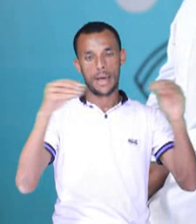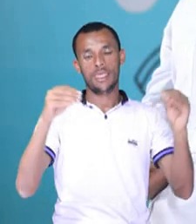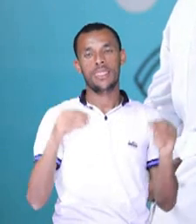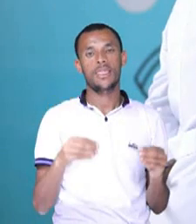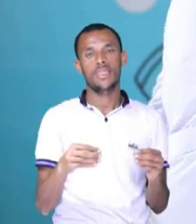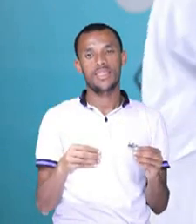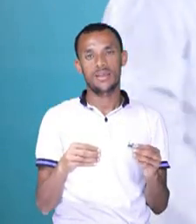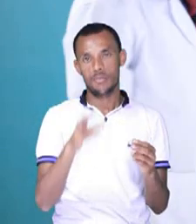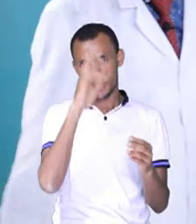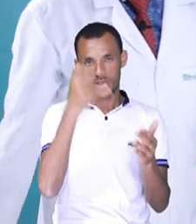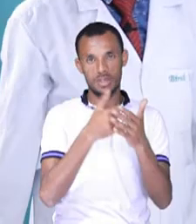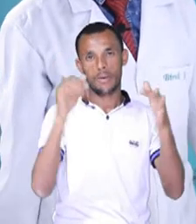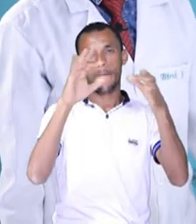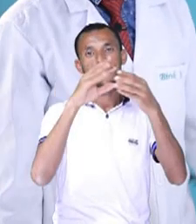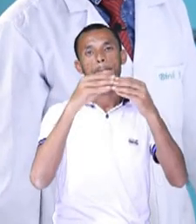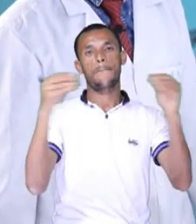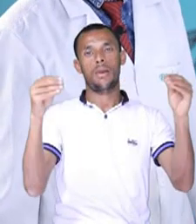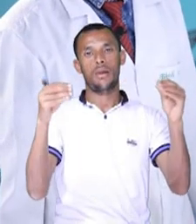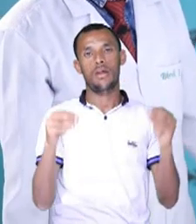again, diamagnetic, because it is paired.